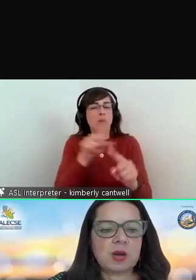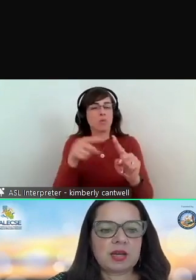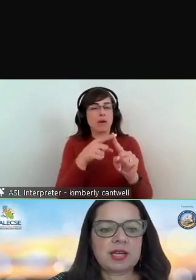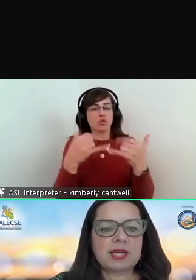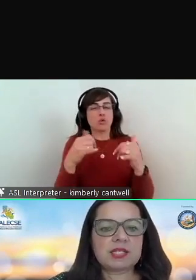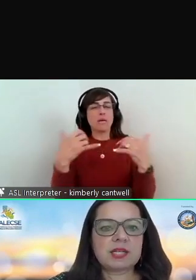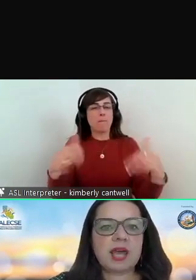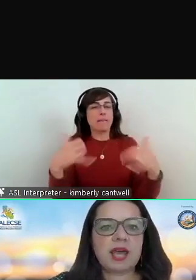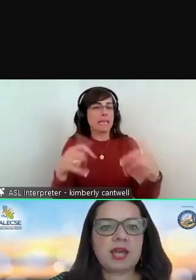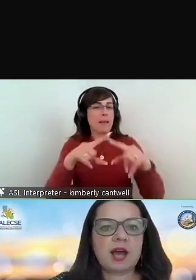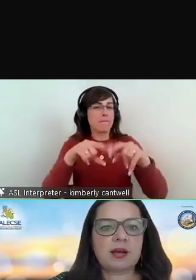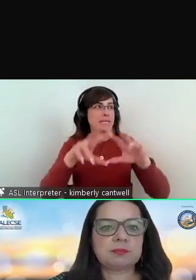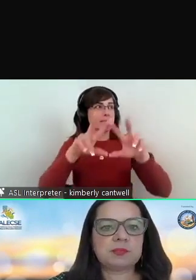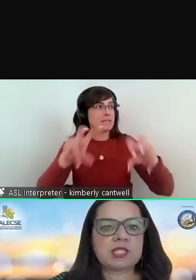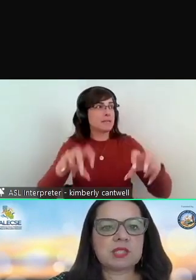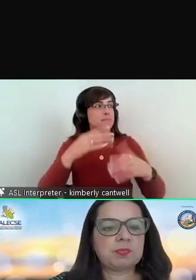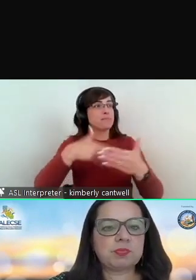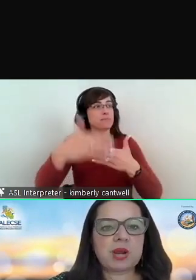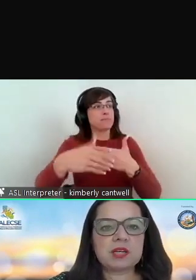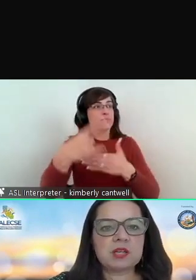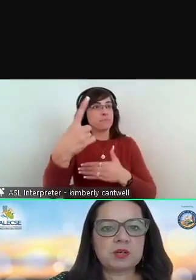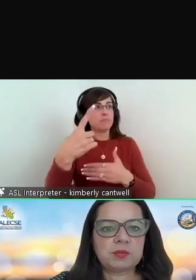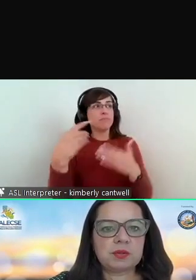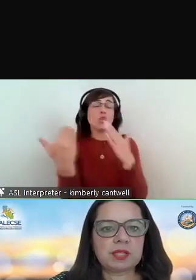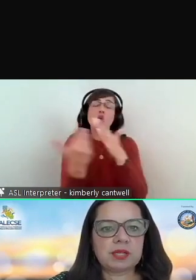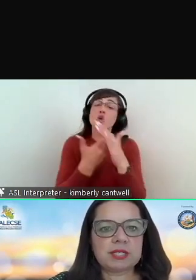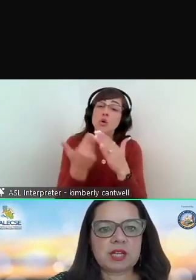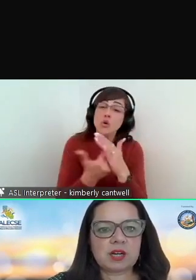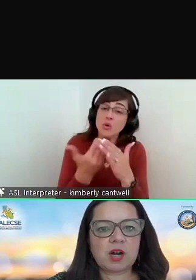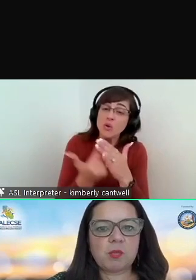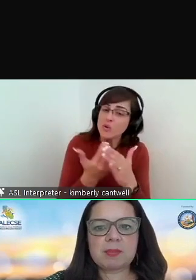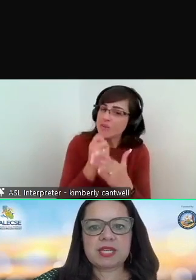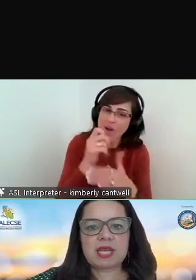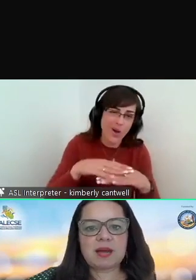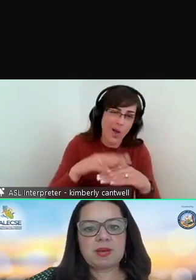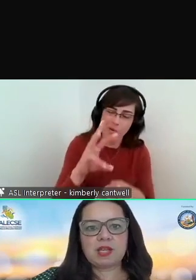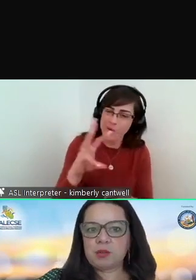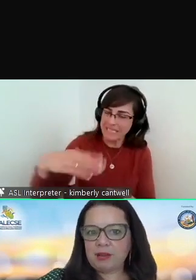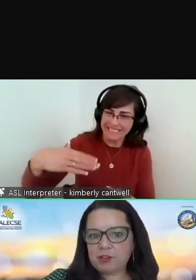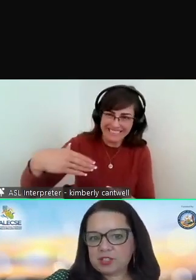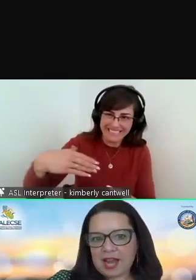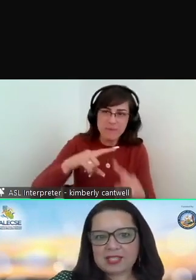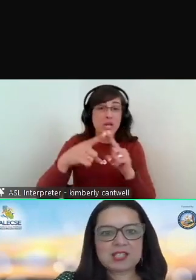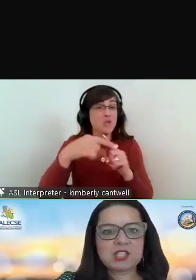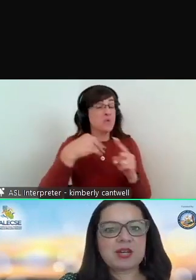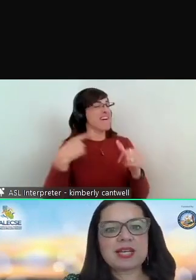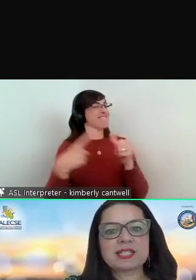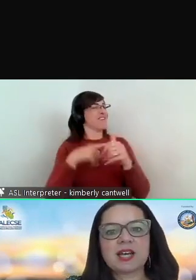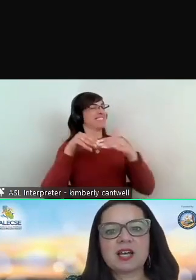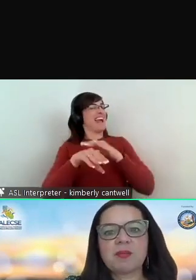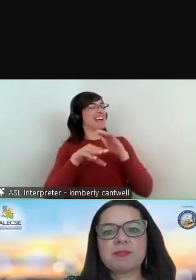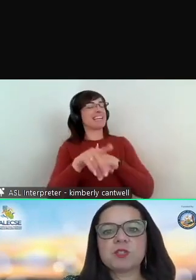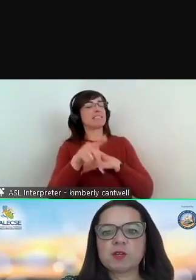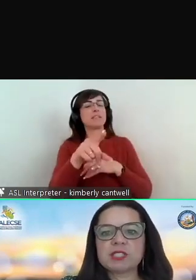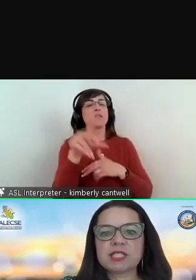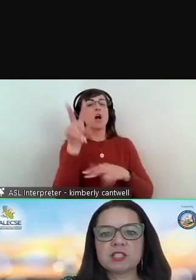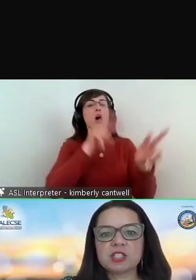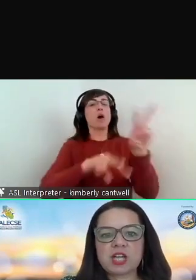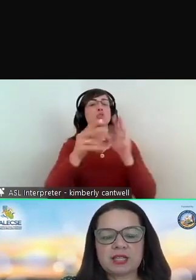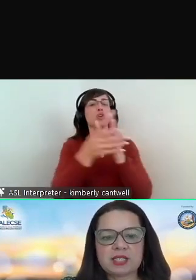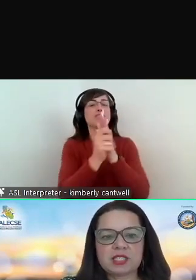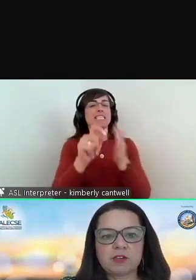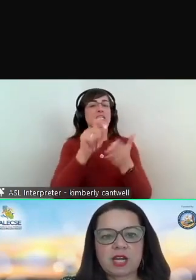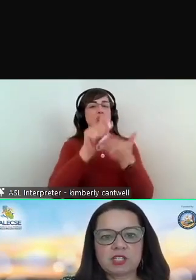next one is this is brand new. It's not on our website yet, but you have first access to it. It's a observed